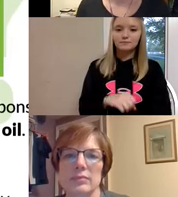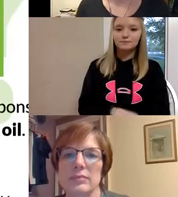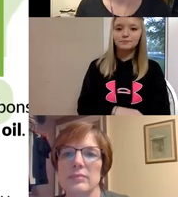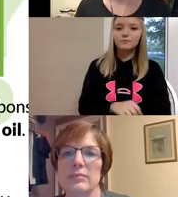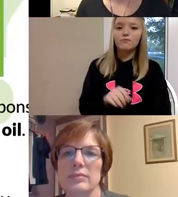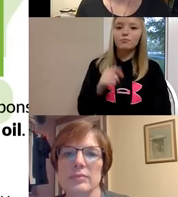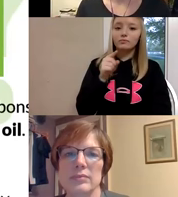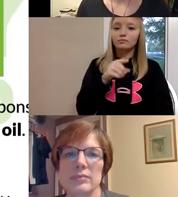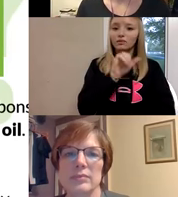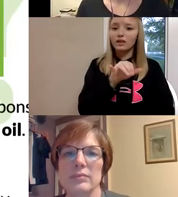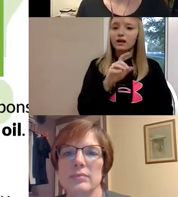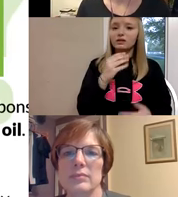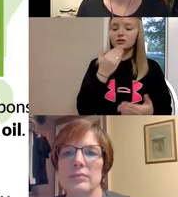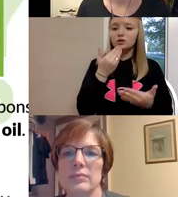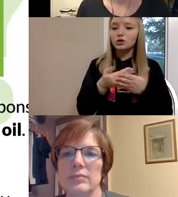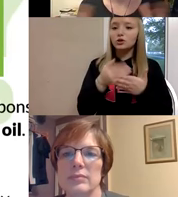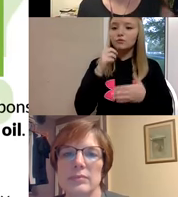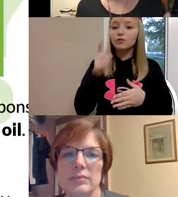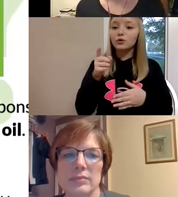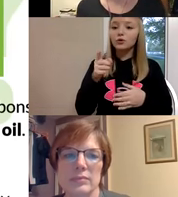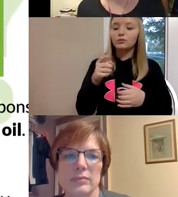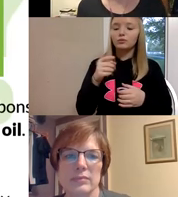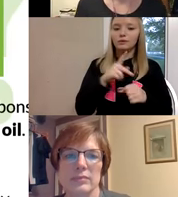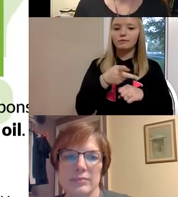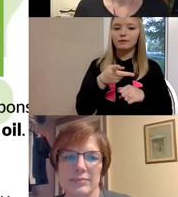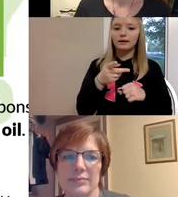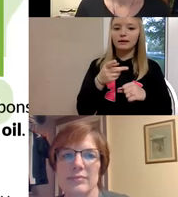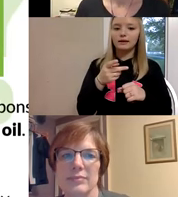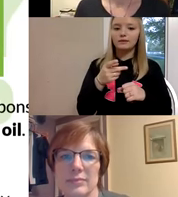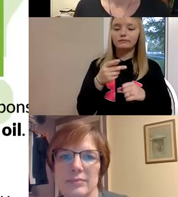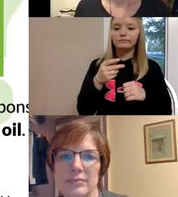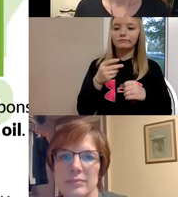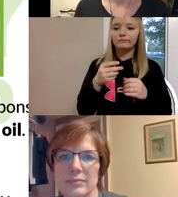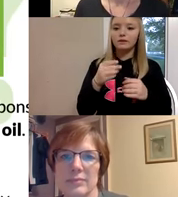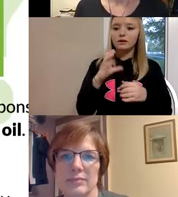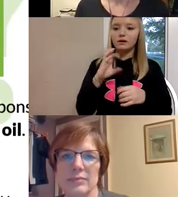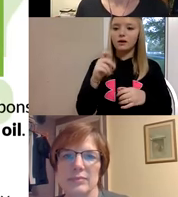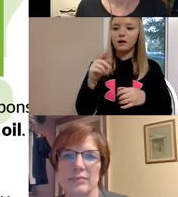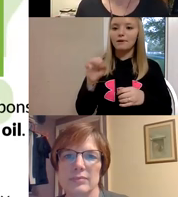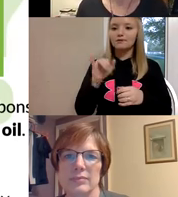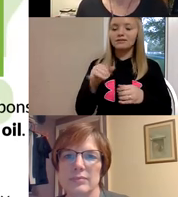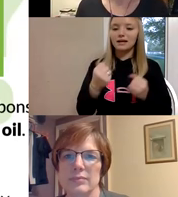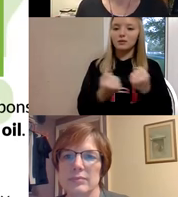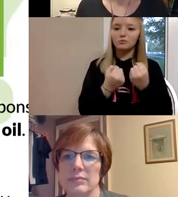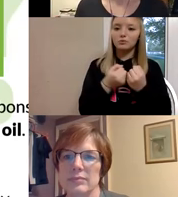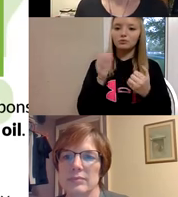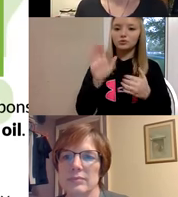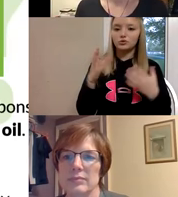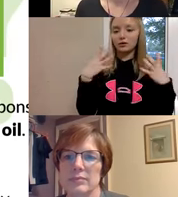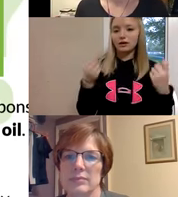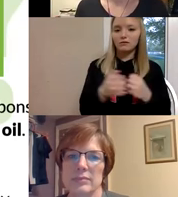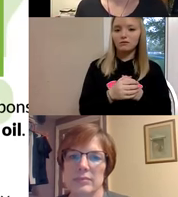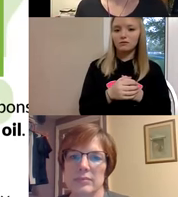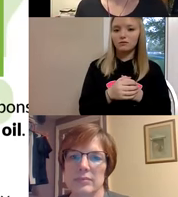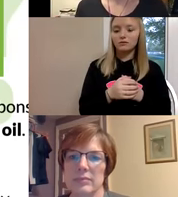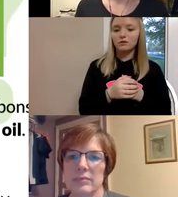for you plant compounds that can boost your overall health. So if you have ever caught a whiff of citrus, of lavender,